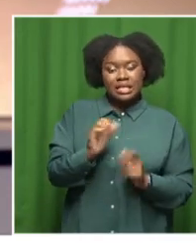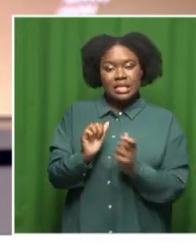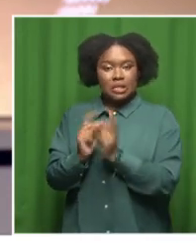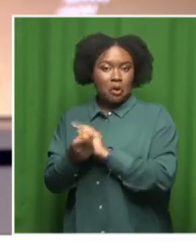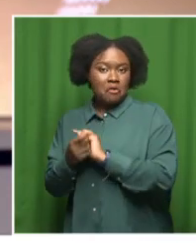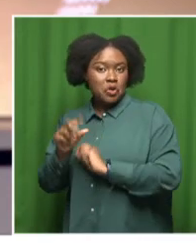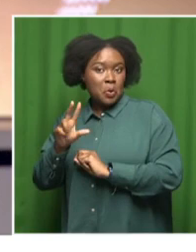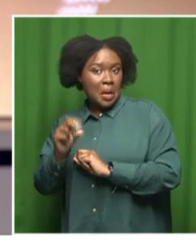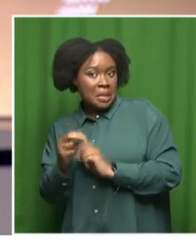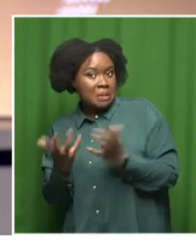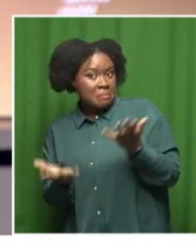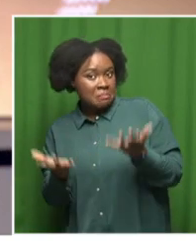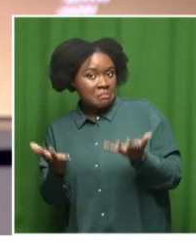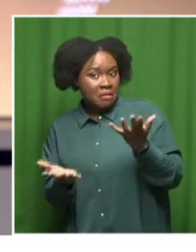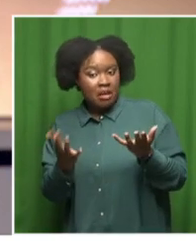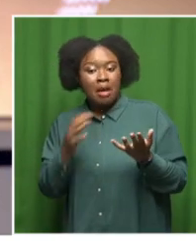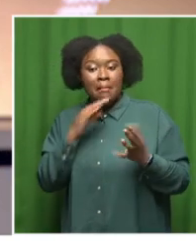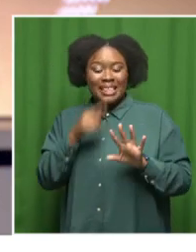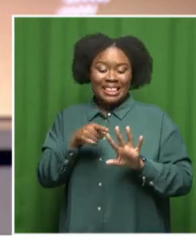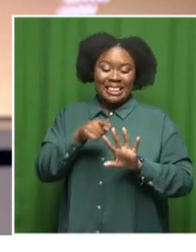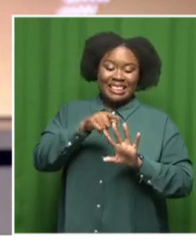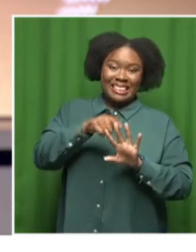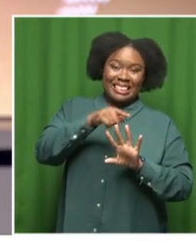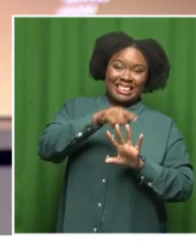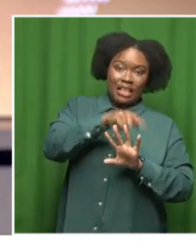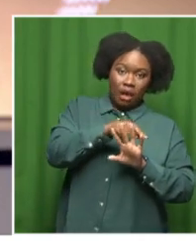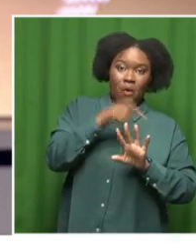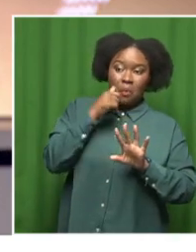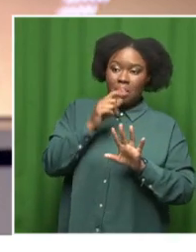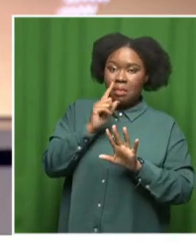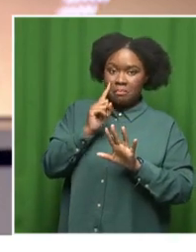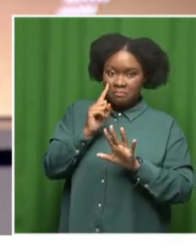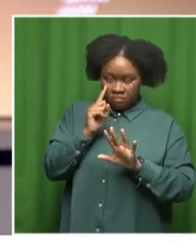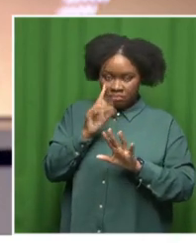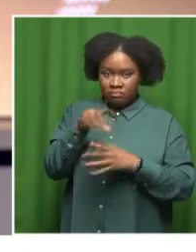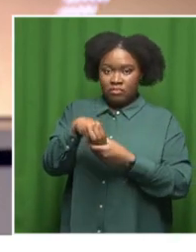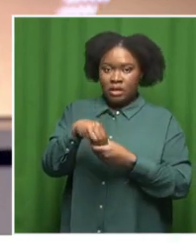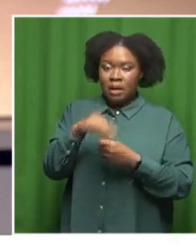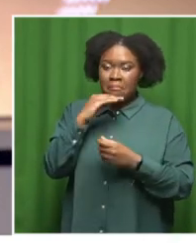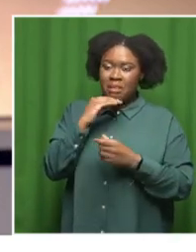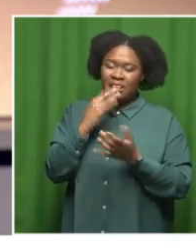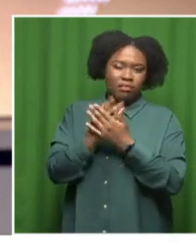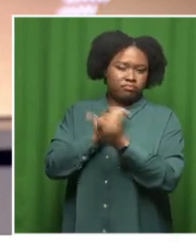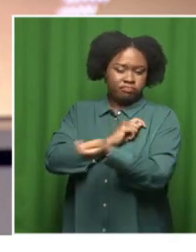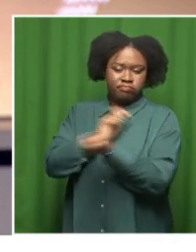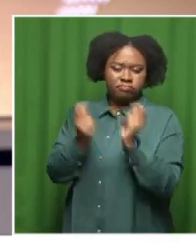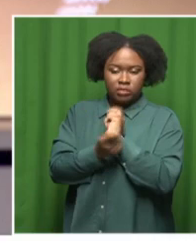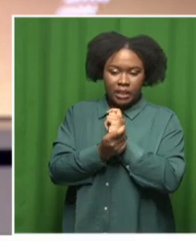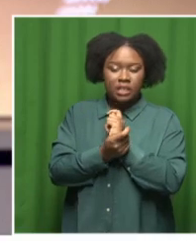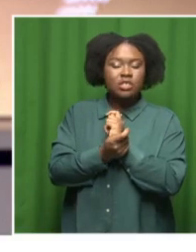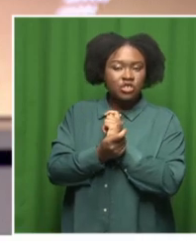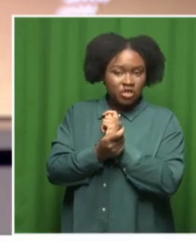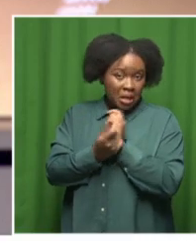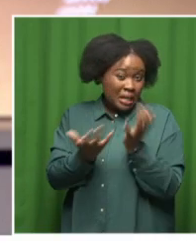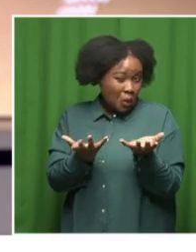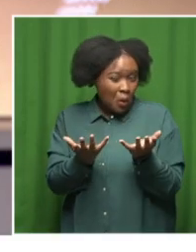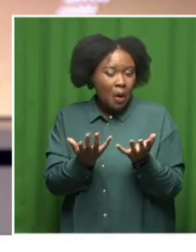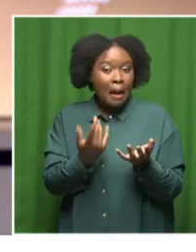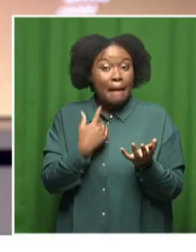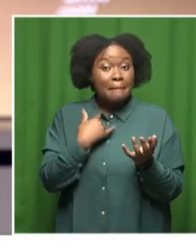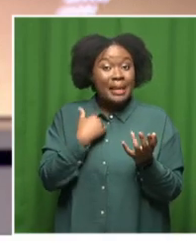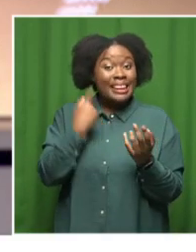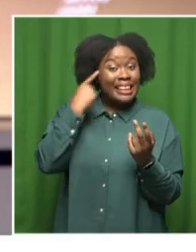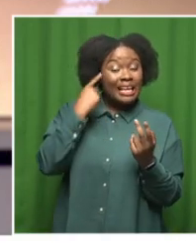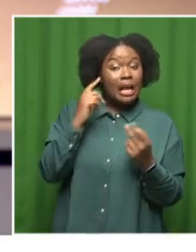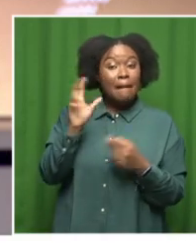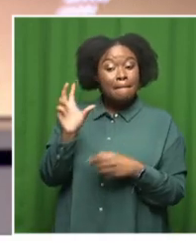partnership. Then 3, 4, 5 come in and they really take away the game, stretching it in terms of the run scoring. I think our bowling